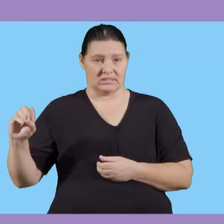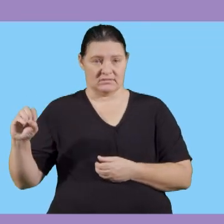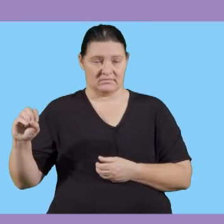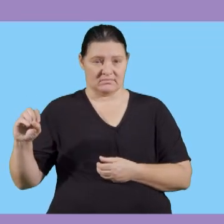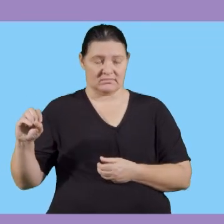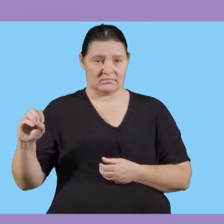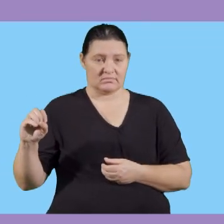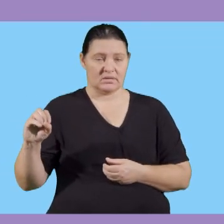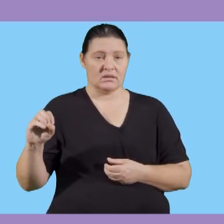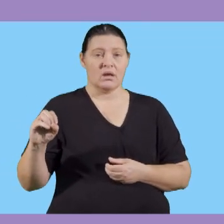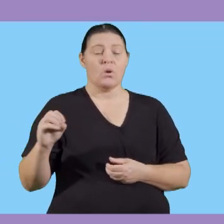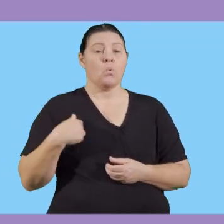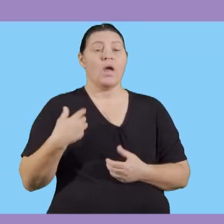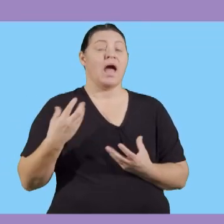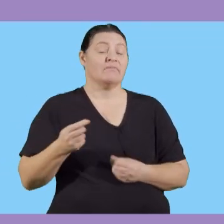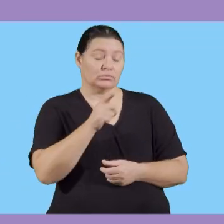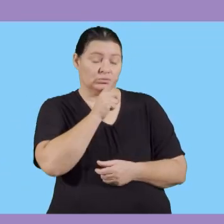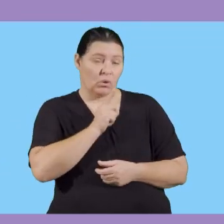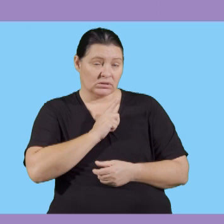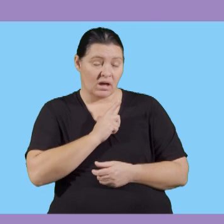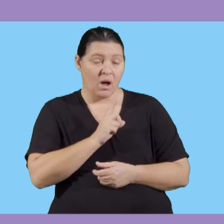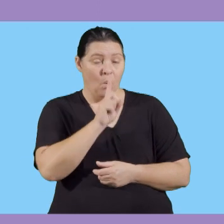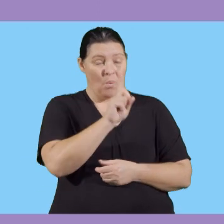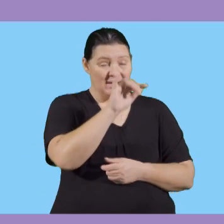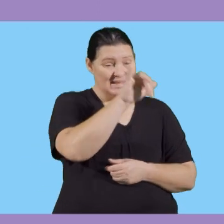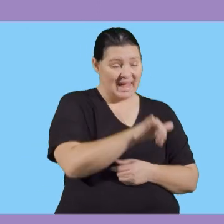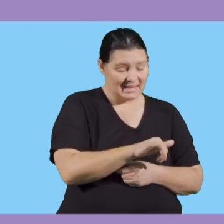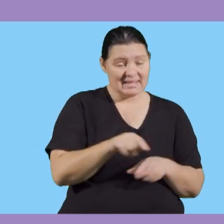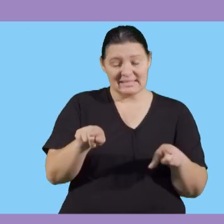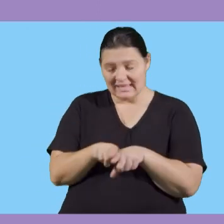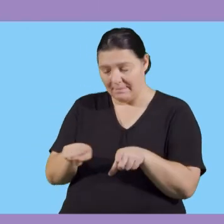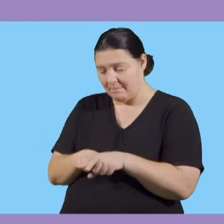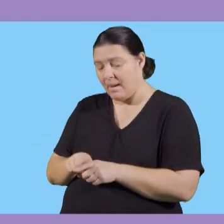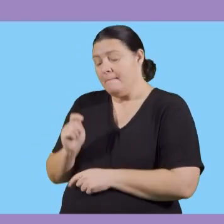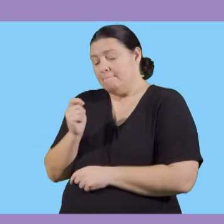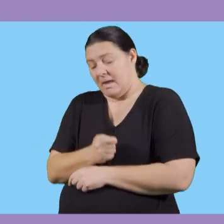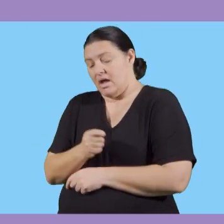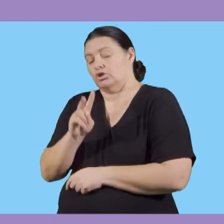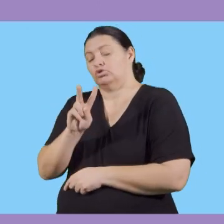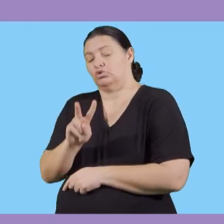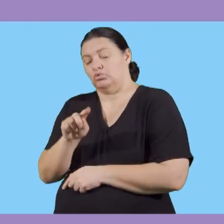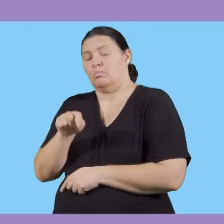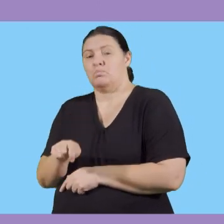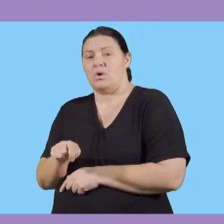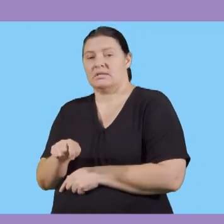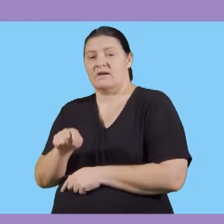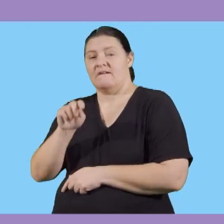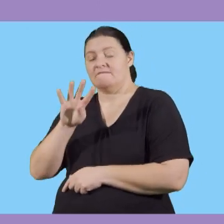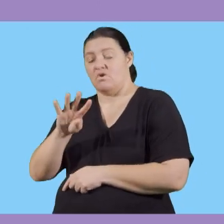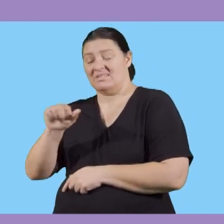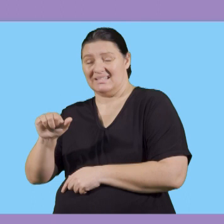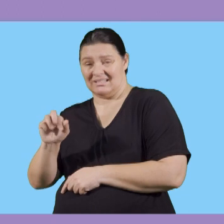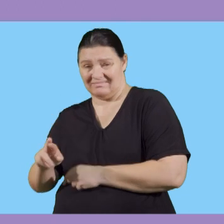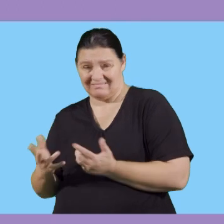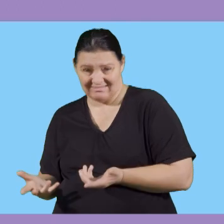20,800 rands. And we have been told that 1 yen is equivalent to 2 rands and 46